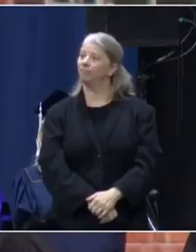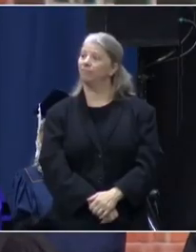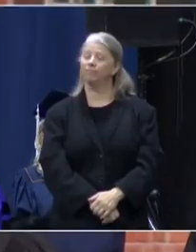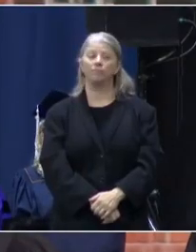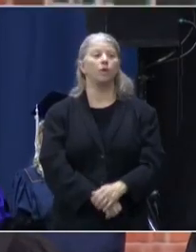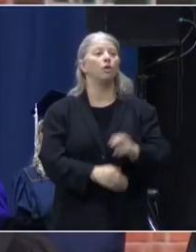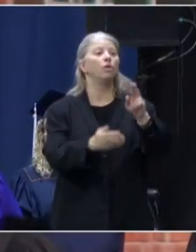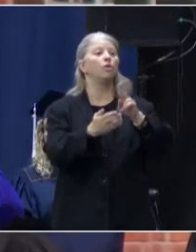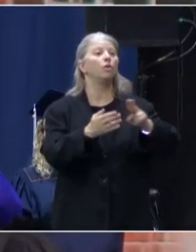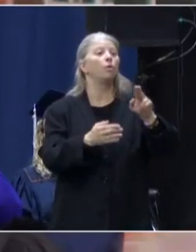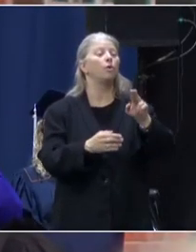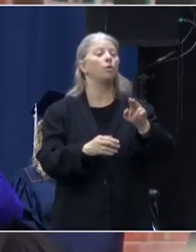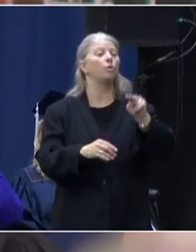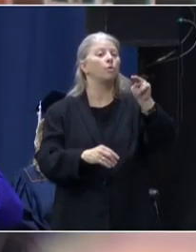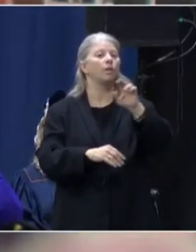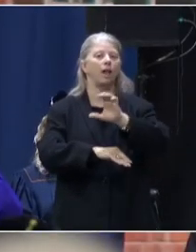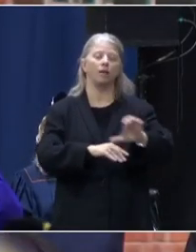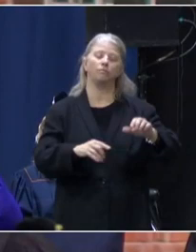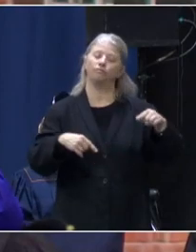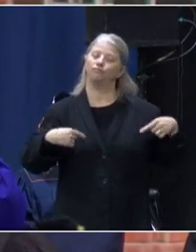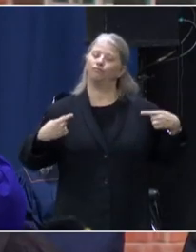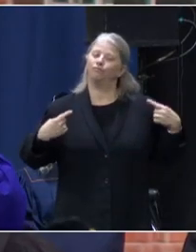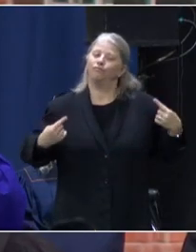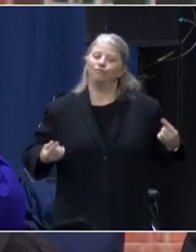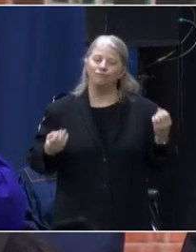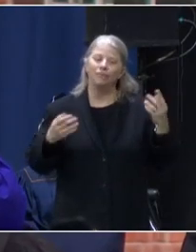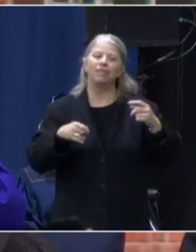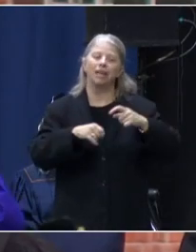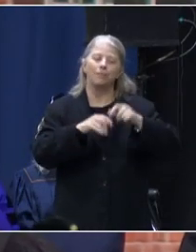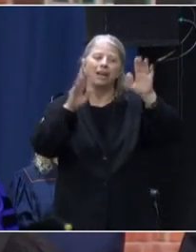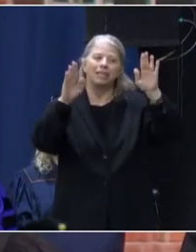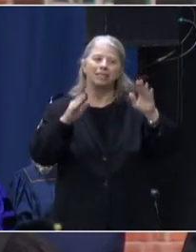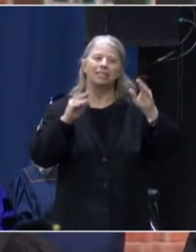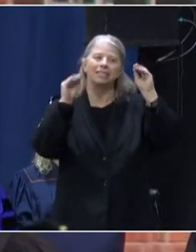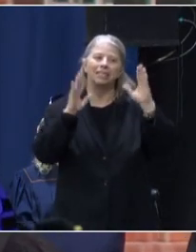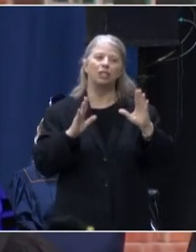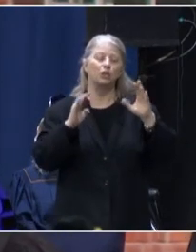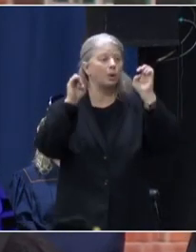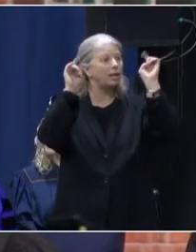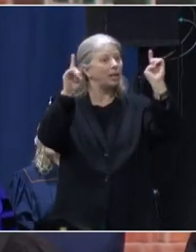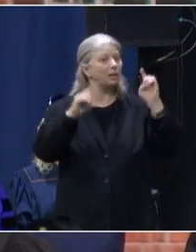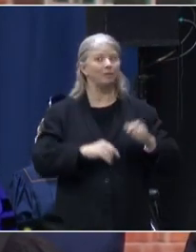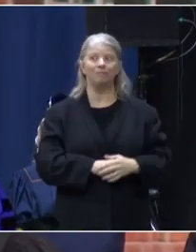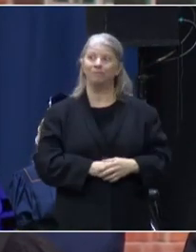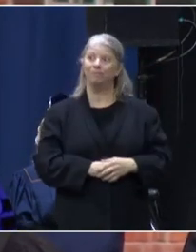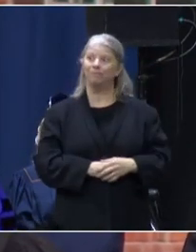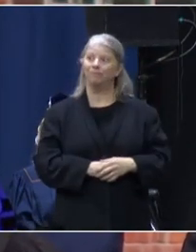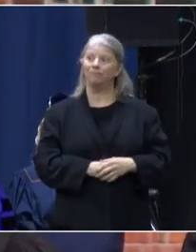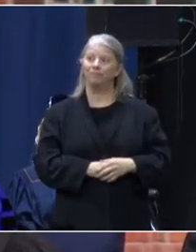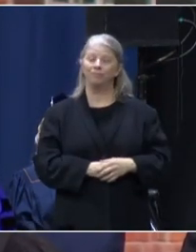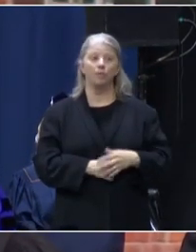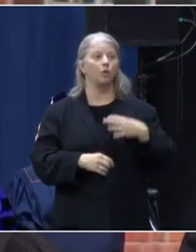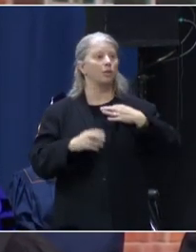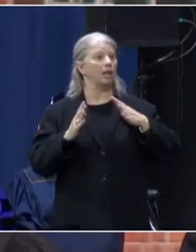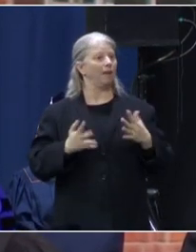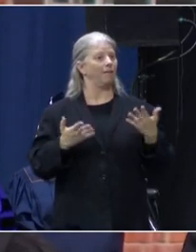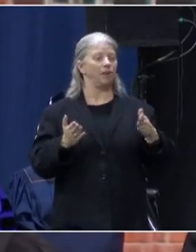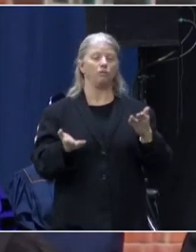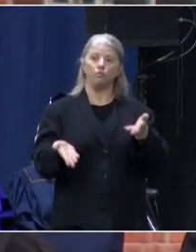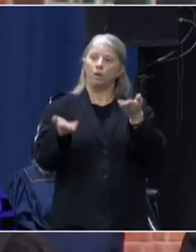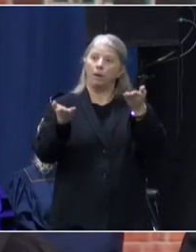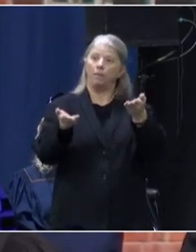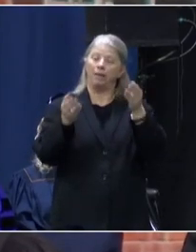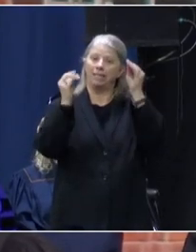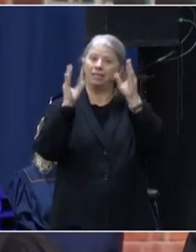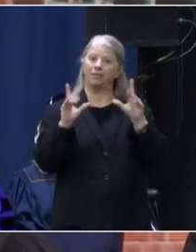The University of Northern Colorado has a long history of excellence in teacher education. The candidates who've been recommended for